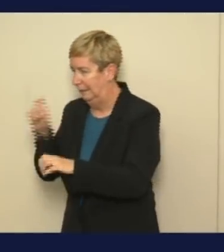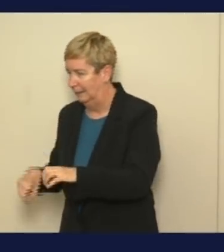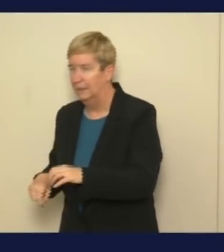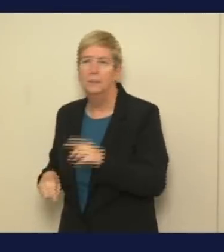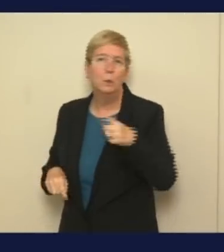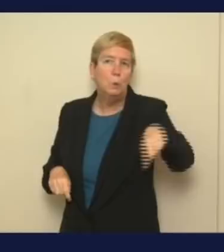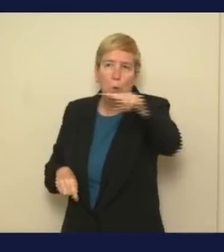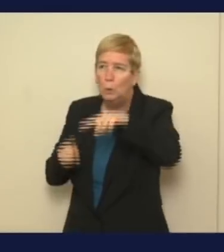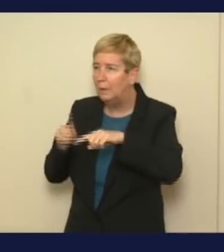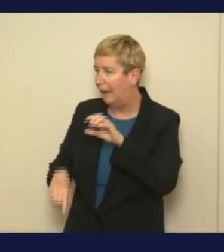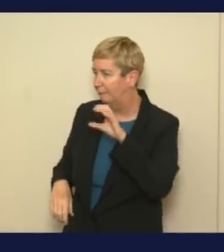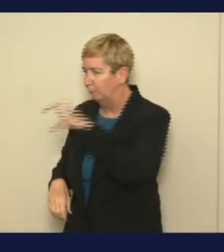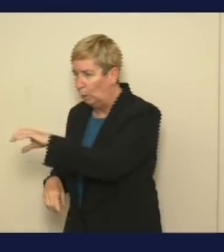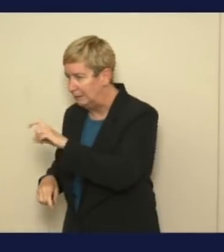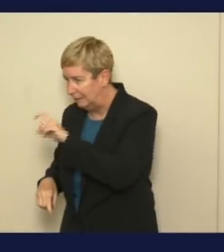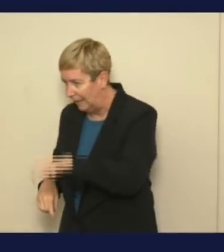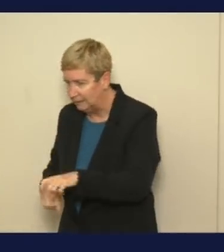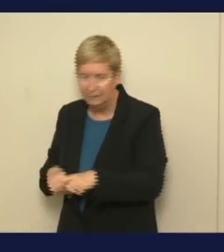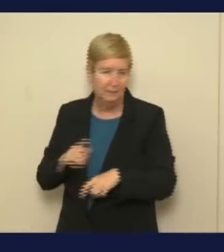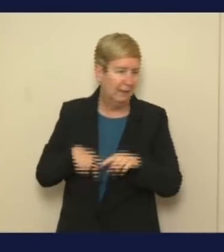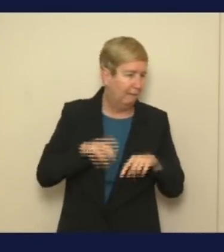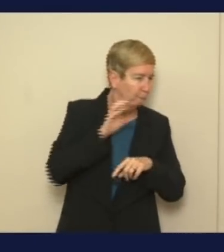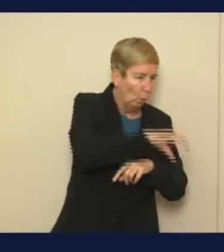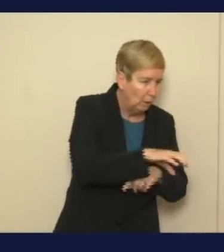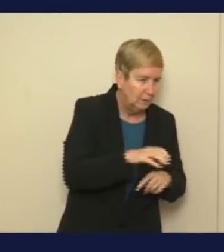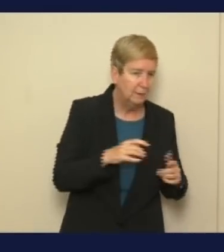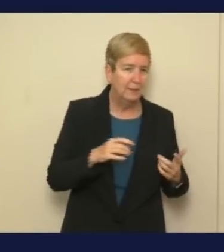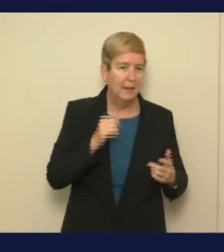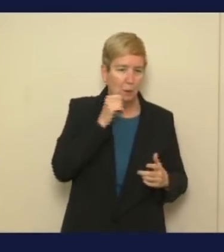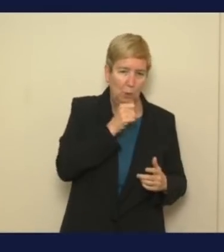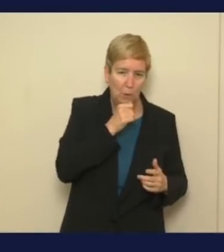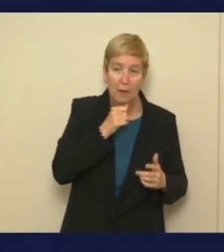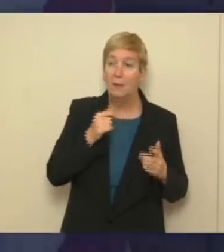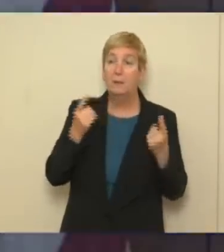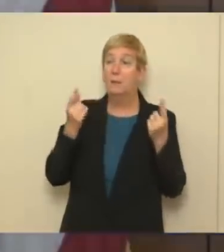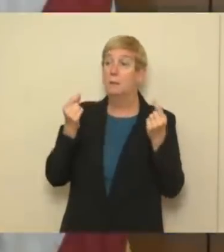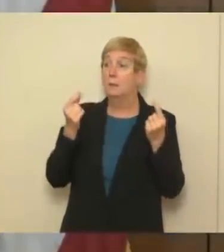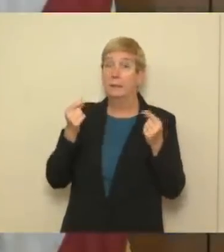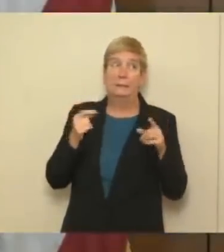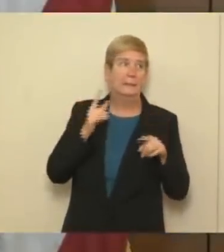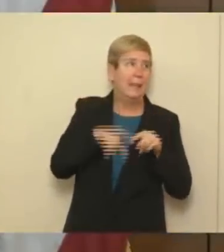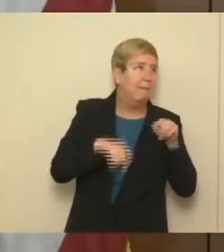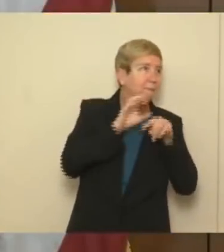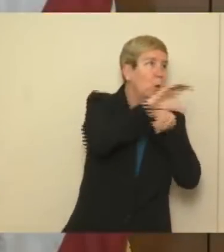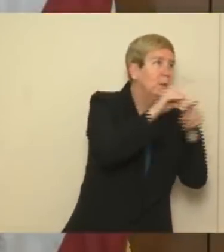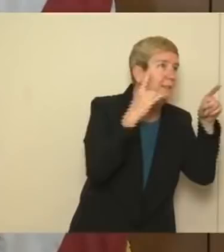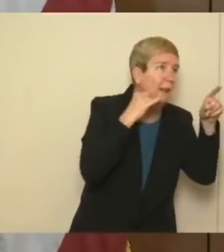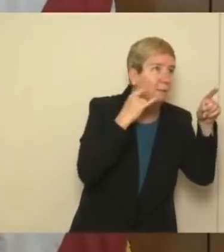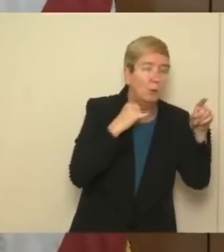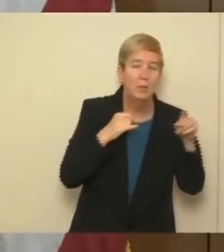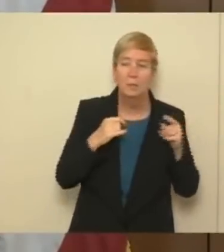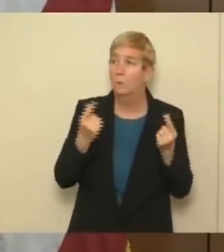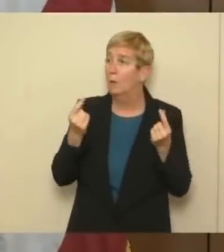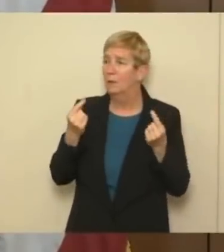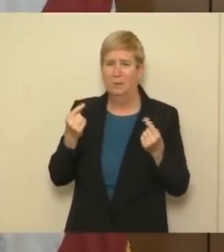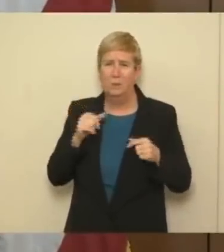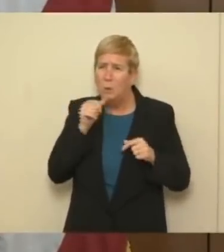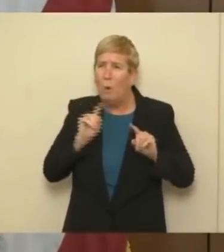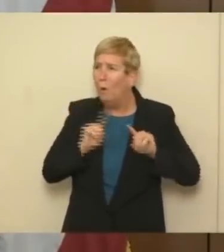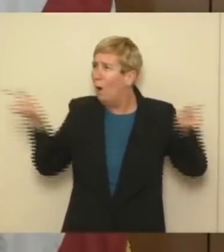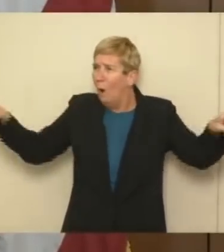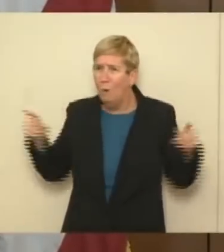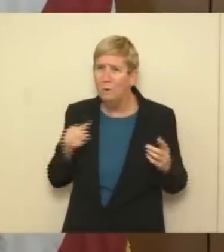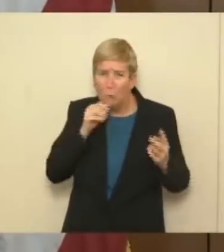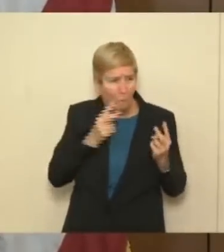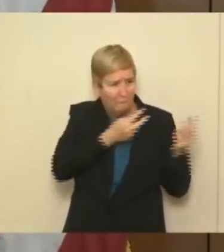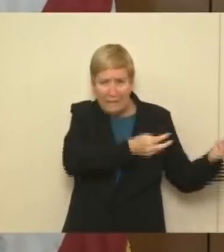or California, Arizona, what can we do? Don't go there. That's one thing that you can do. Another thing, we can